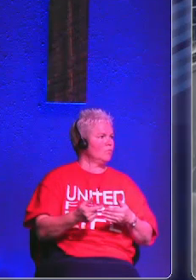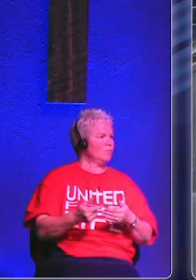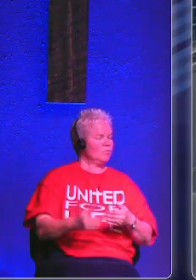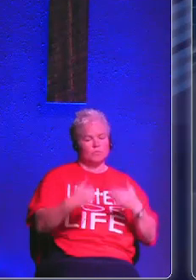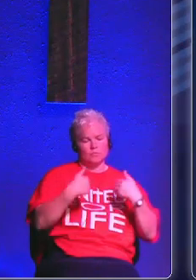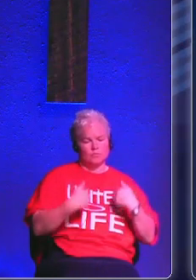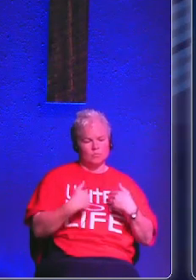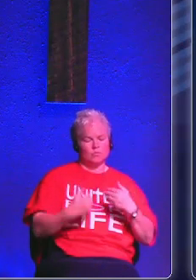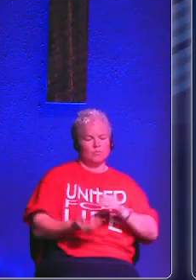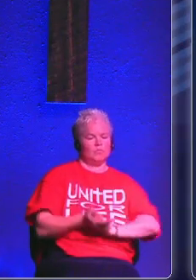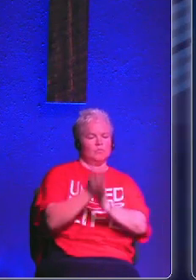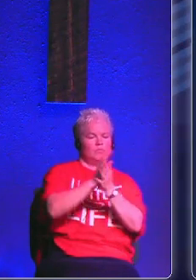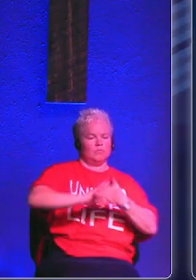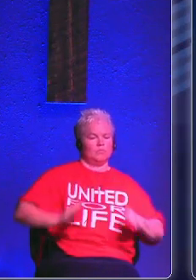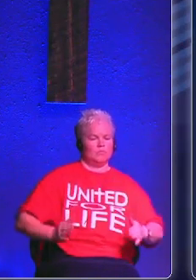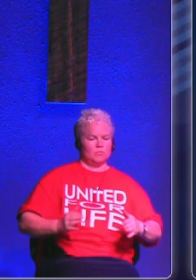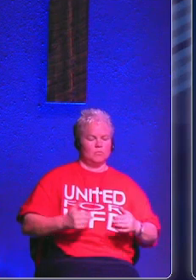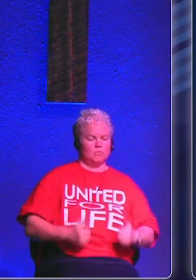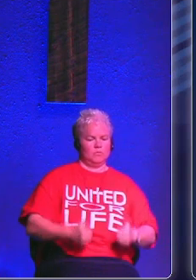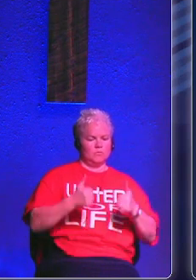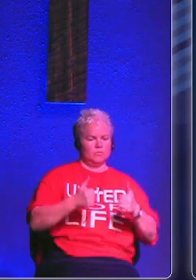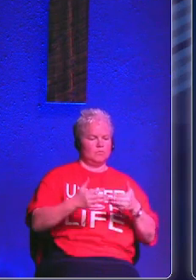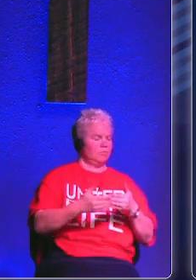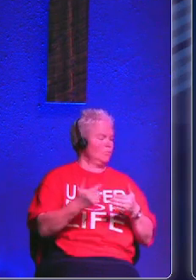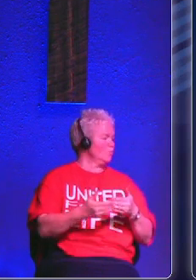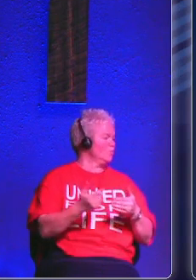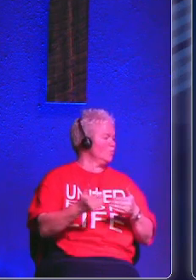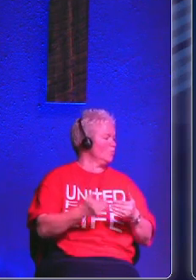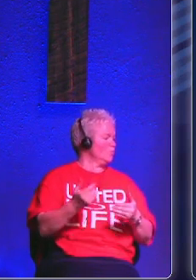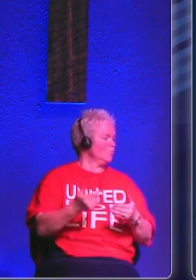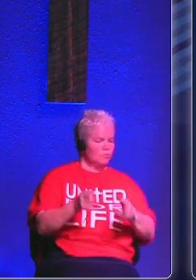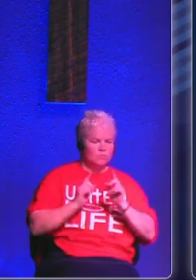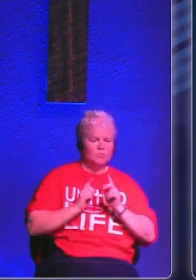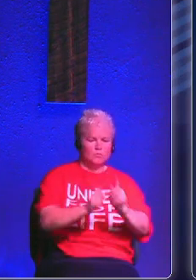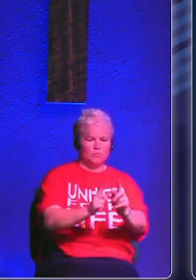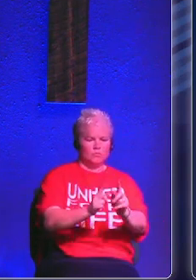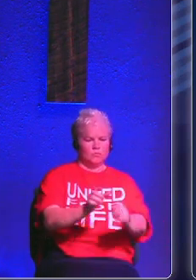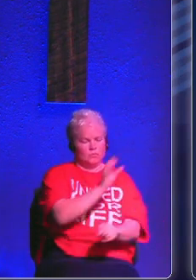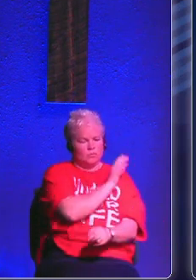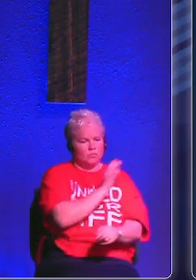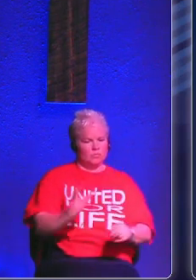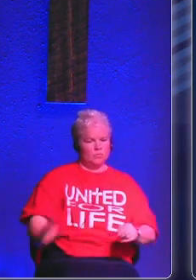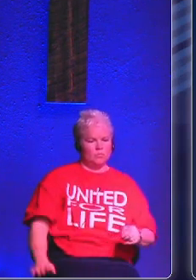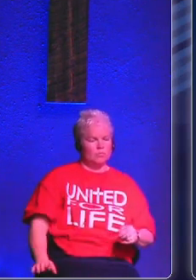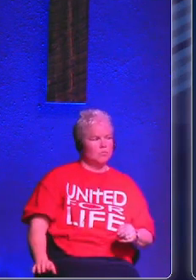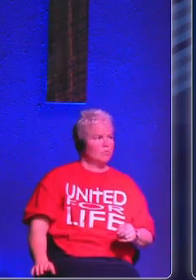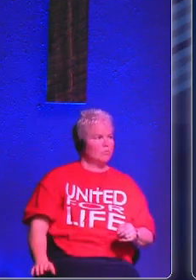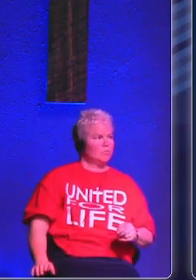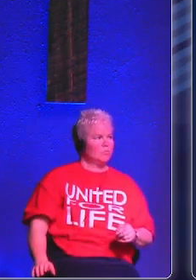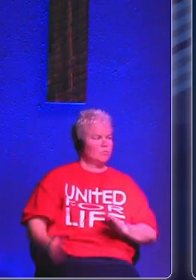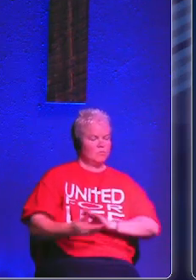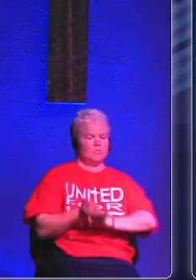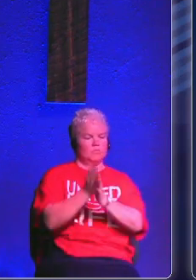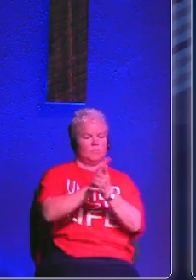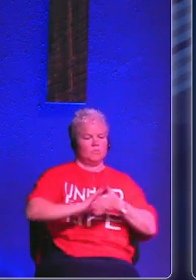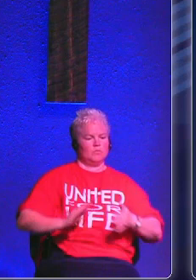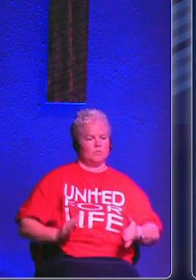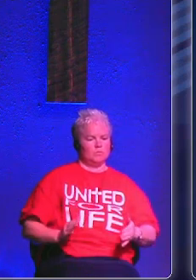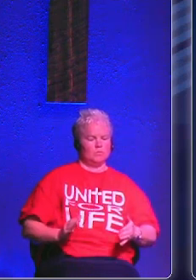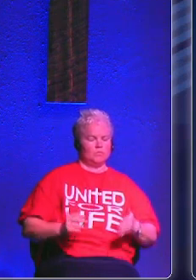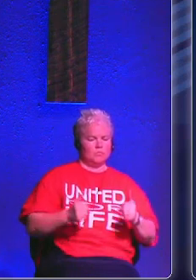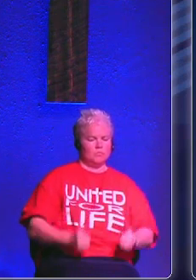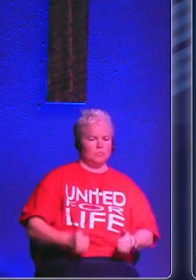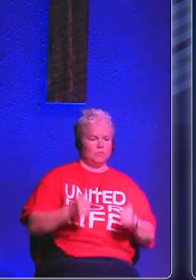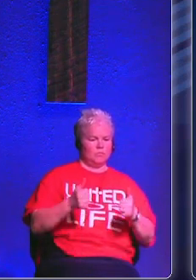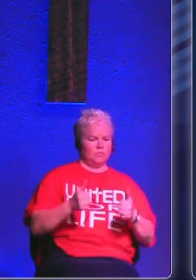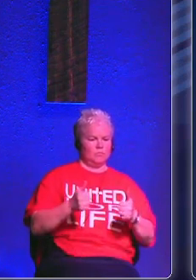you have peace doesn't mean you have a life of ease. And that's the epitome of following Christ, right? Christ grants us peace so that we